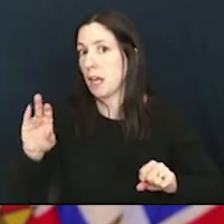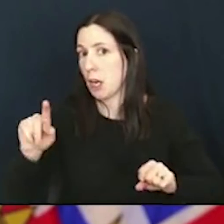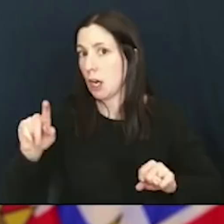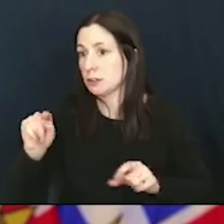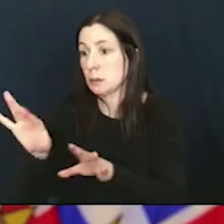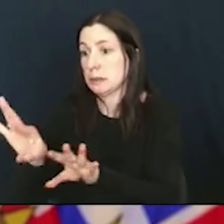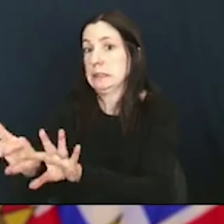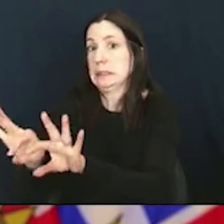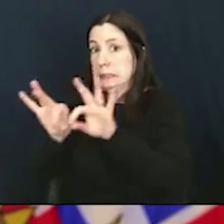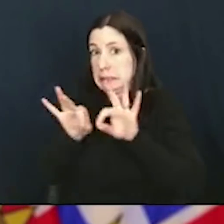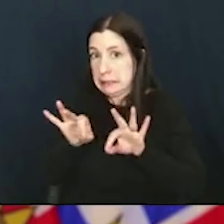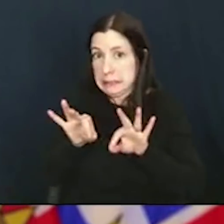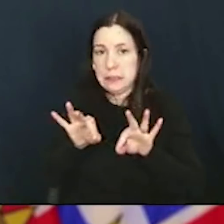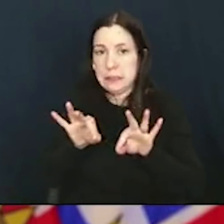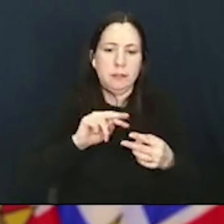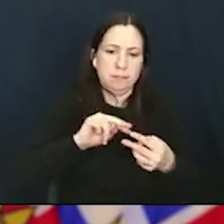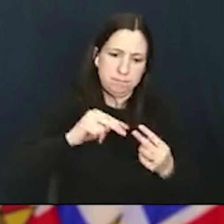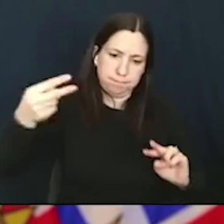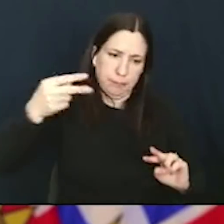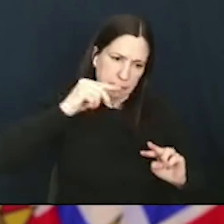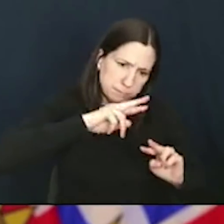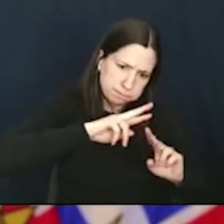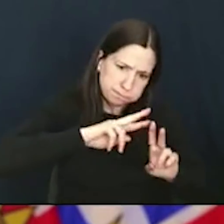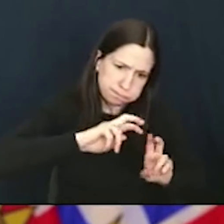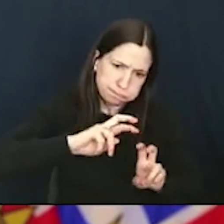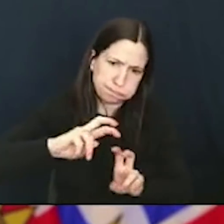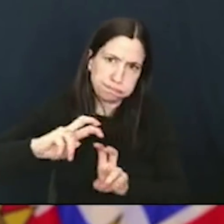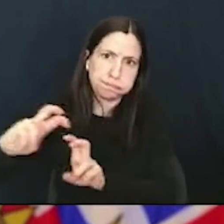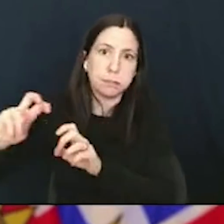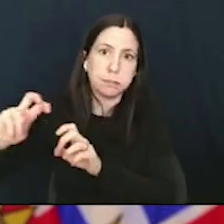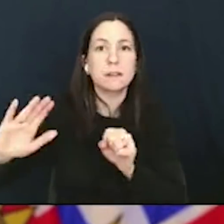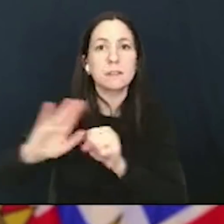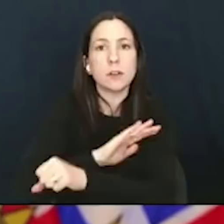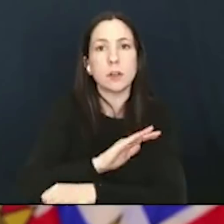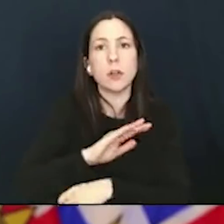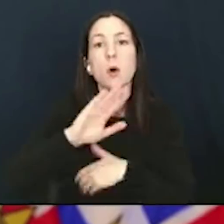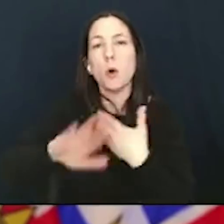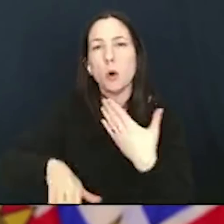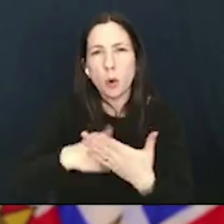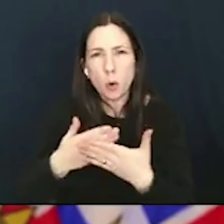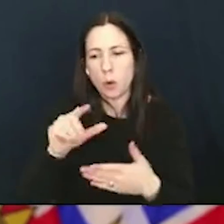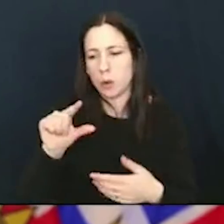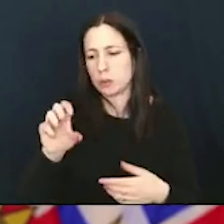genome sequencing on those. Whole genome sequencing is a bit more